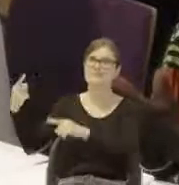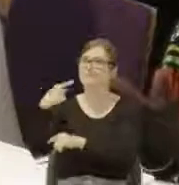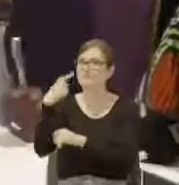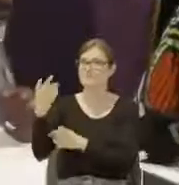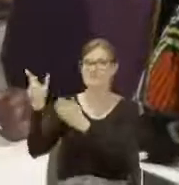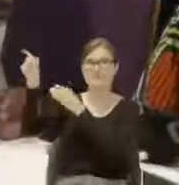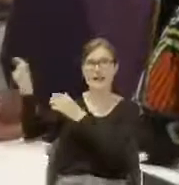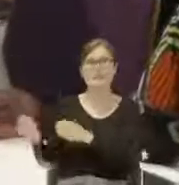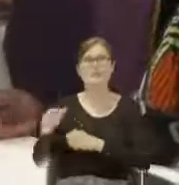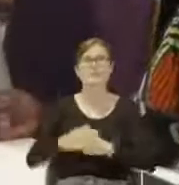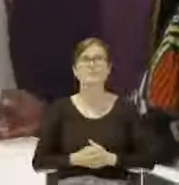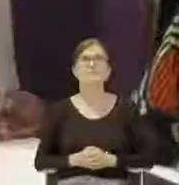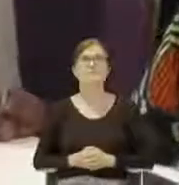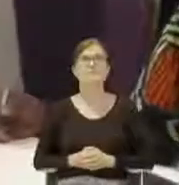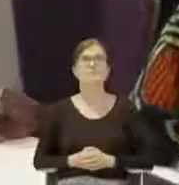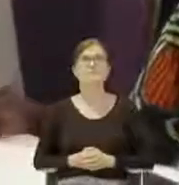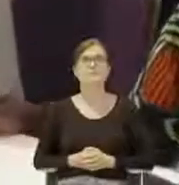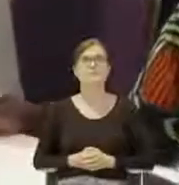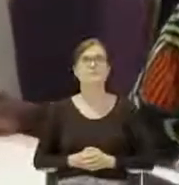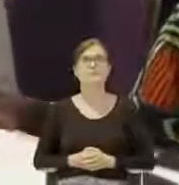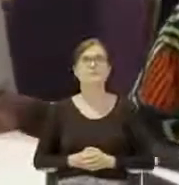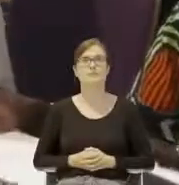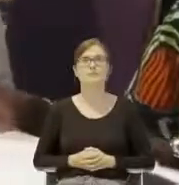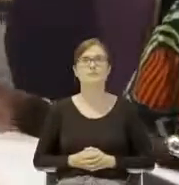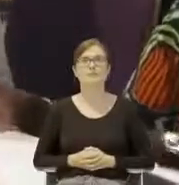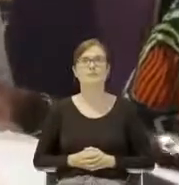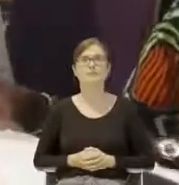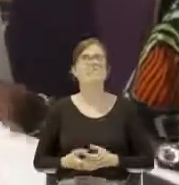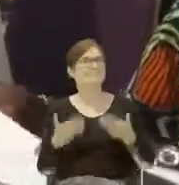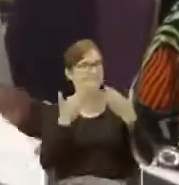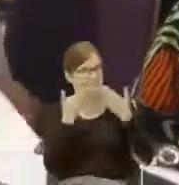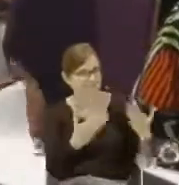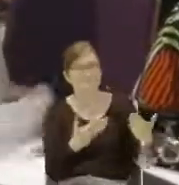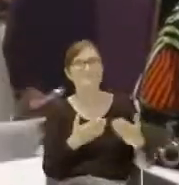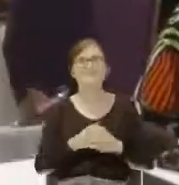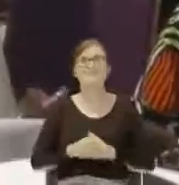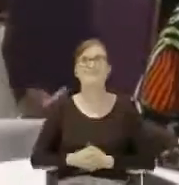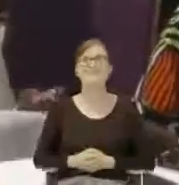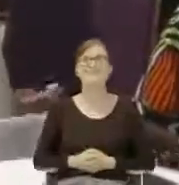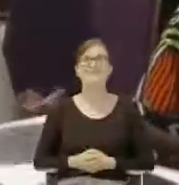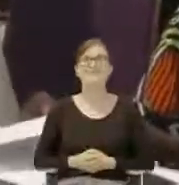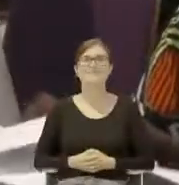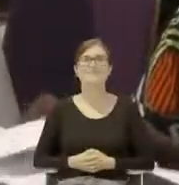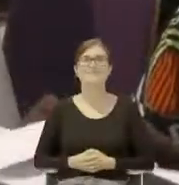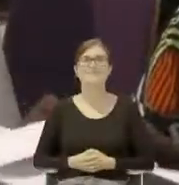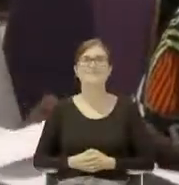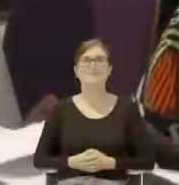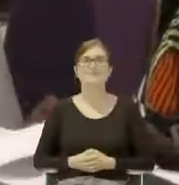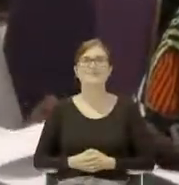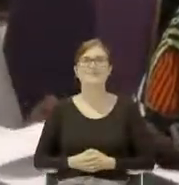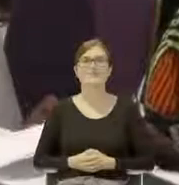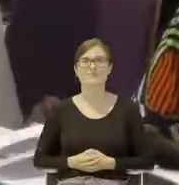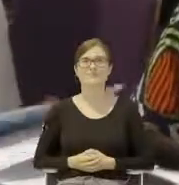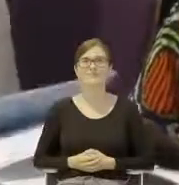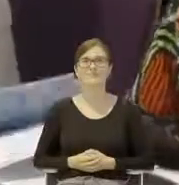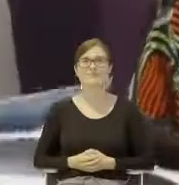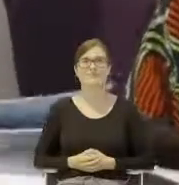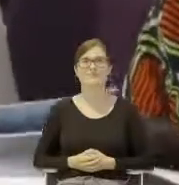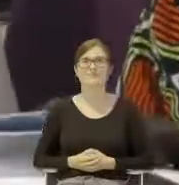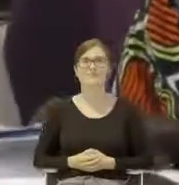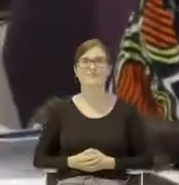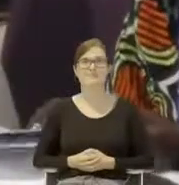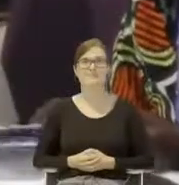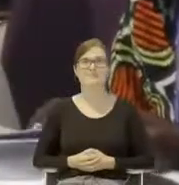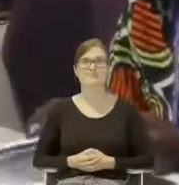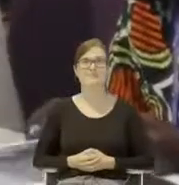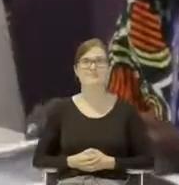Well, thank you very much, and it's a good negotiation. You ask for something, you get 50%. We will not complain. We will back you up,